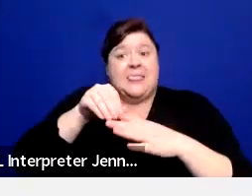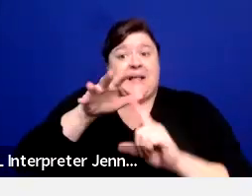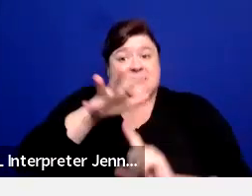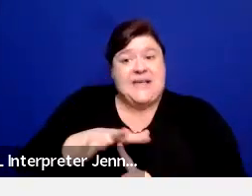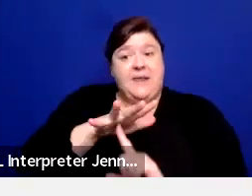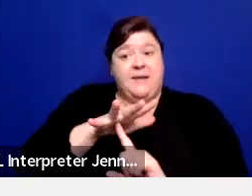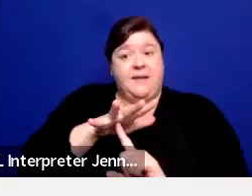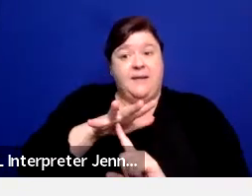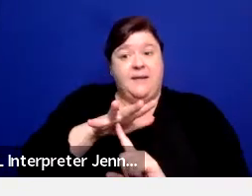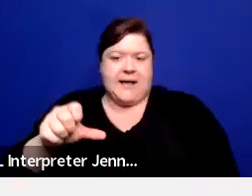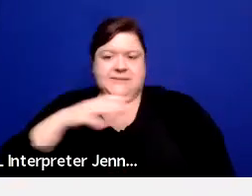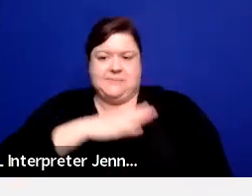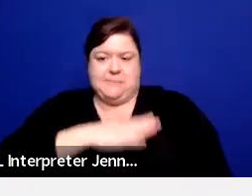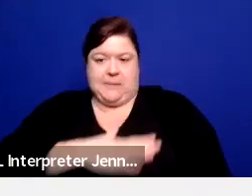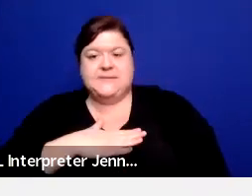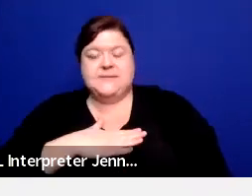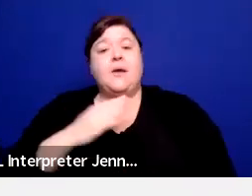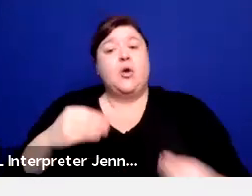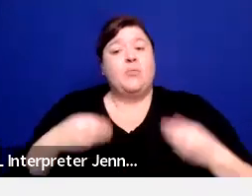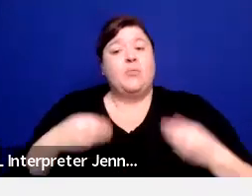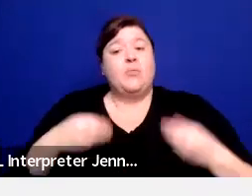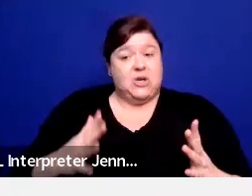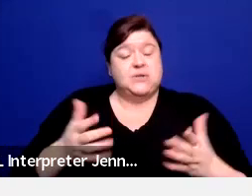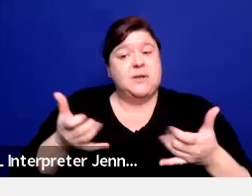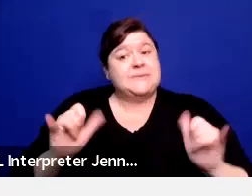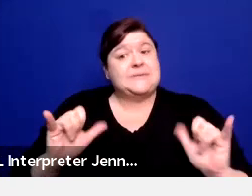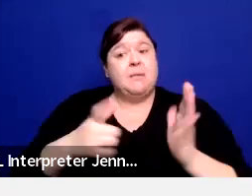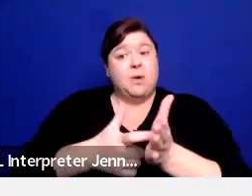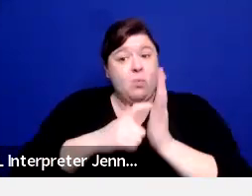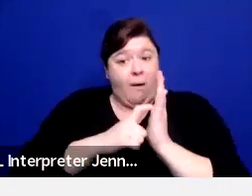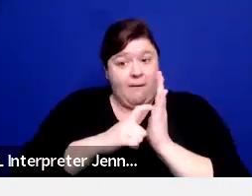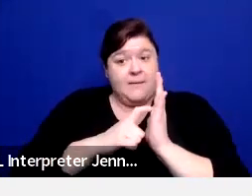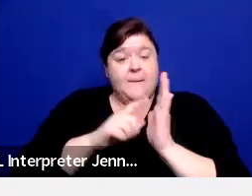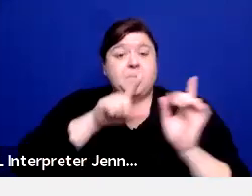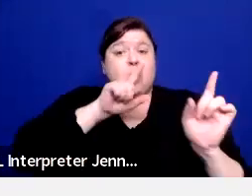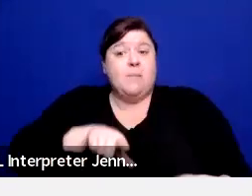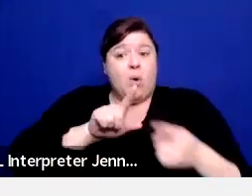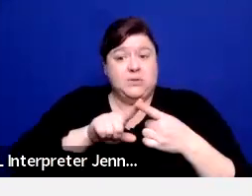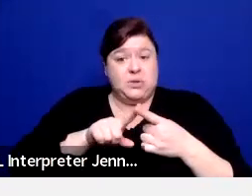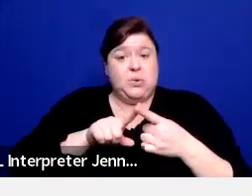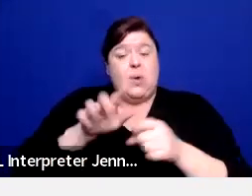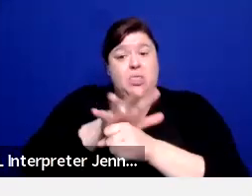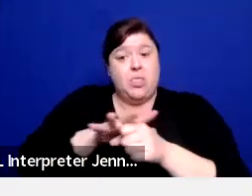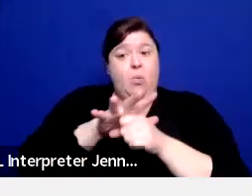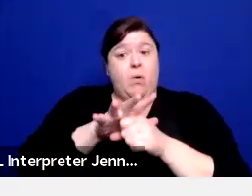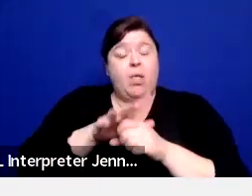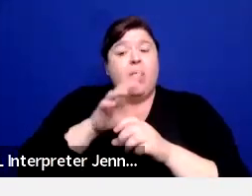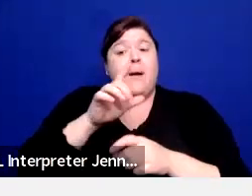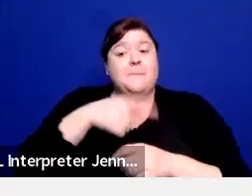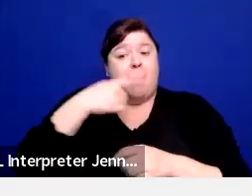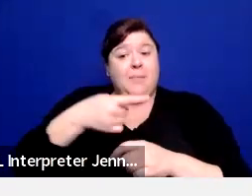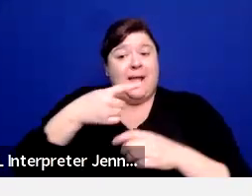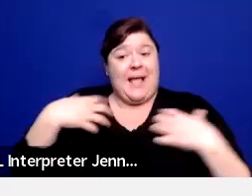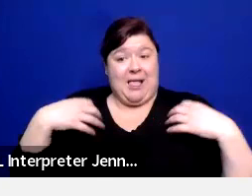Yeah, providers are still required to report to local public health anytime there's an exposure and